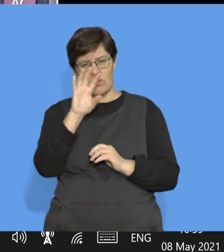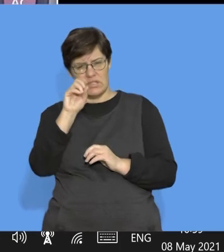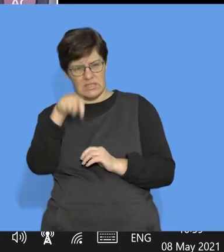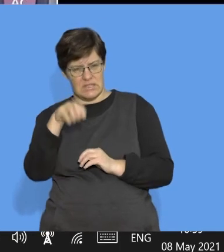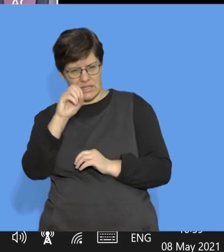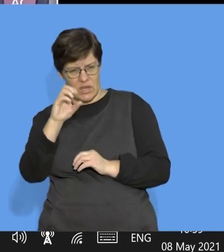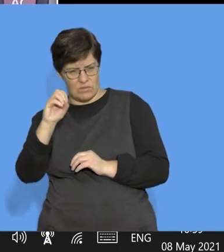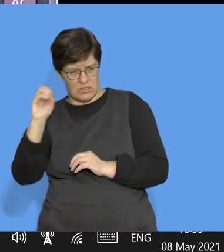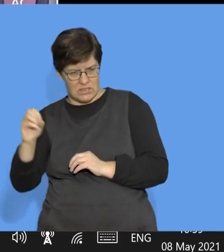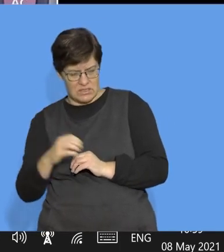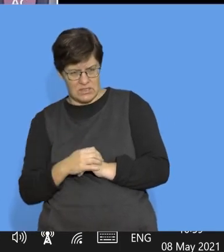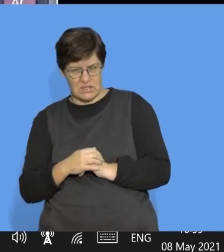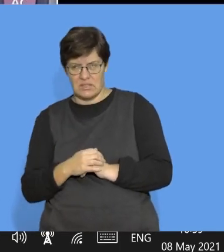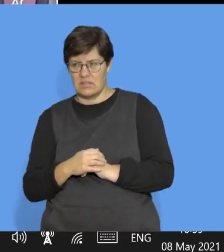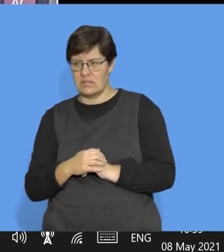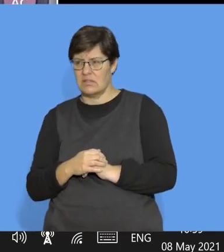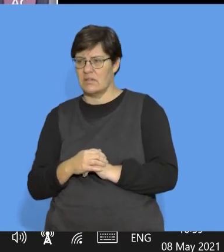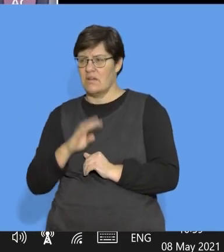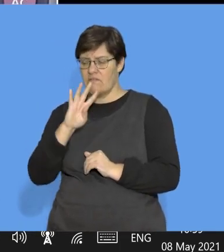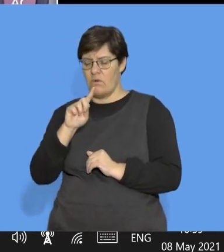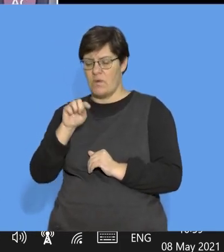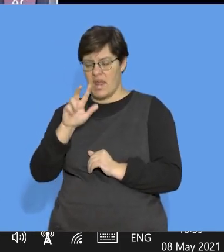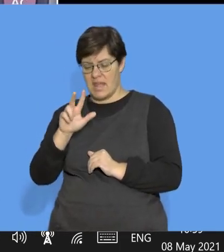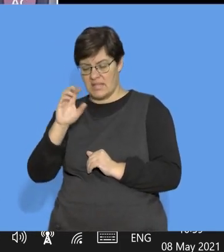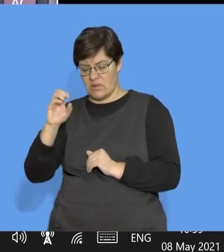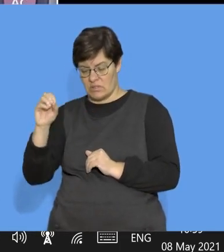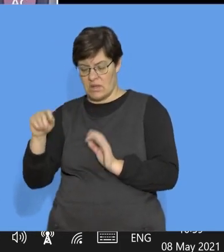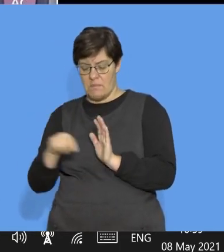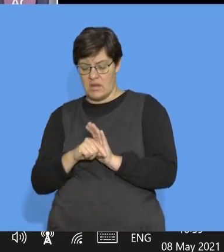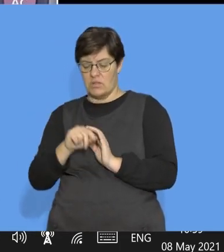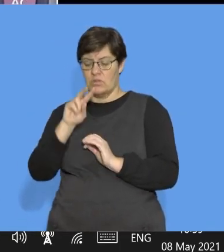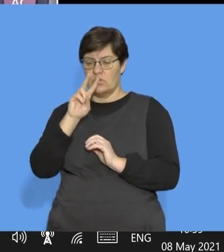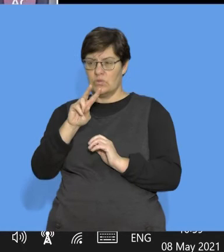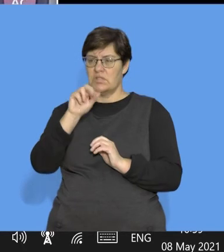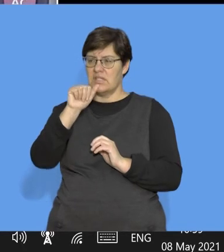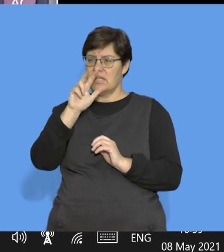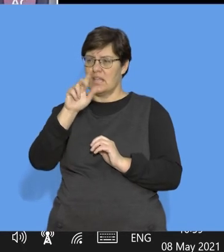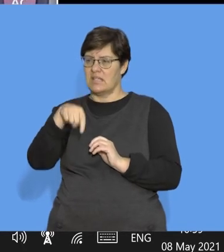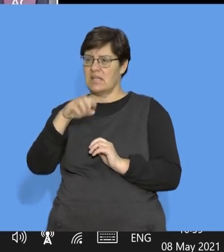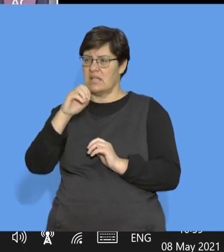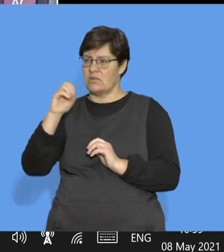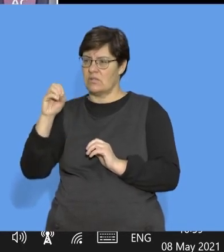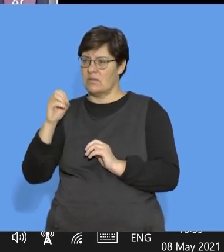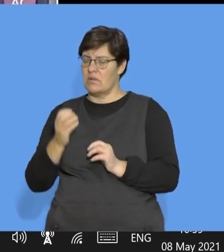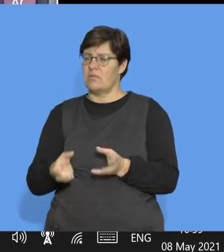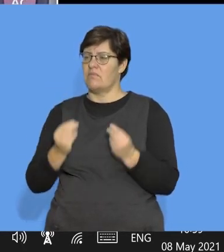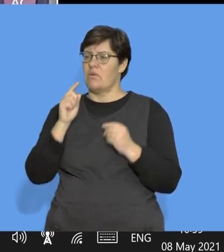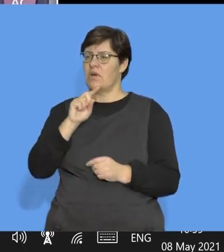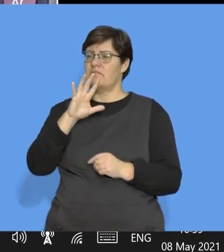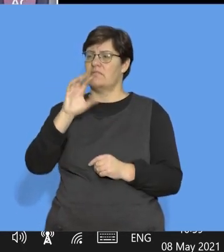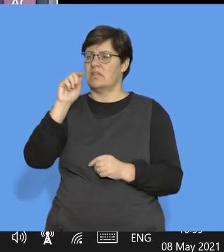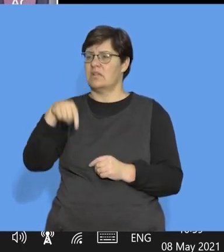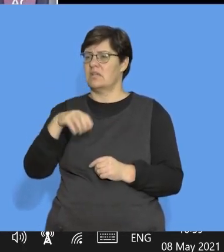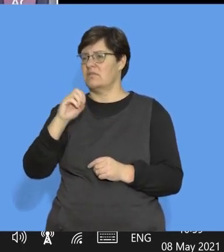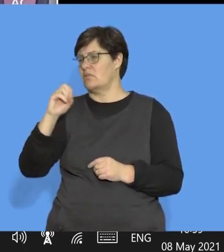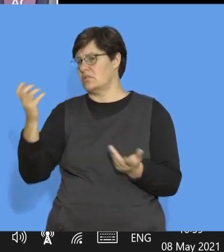minus the 40,000 will give me 418 minus 268,000, and that will